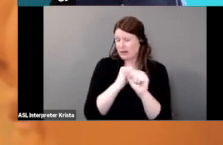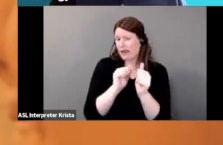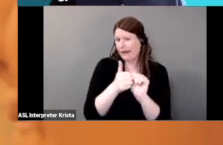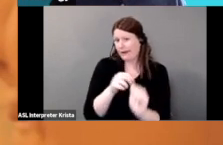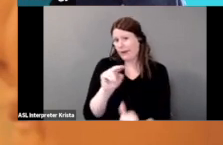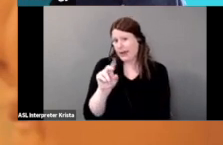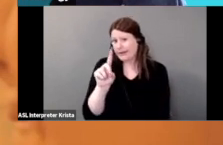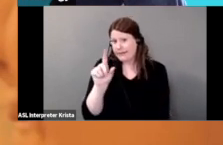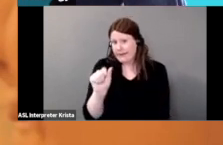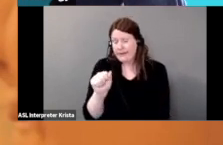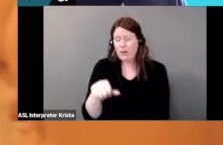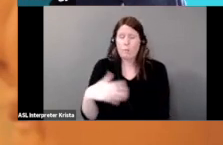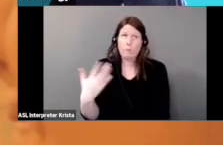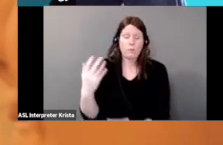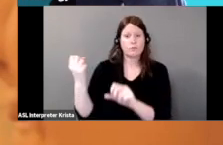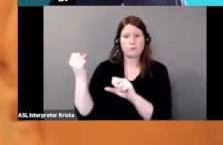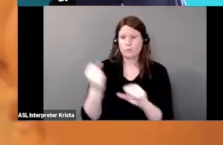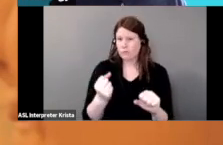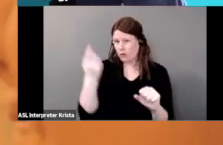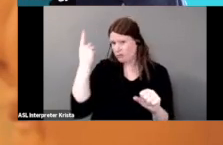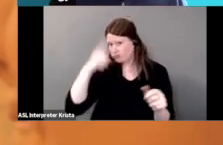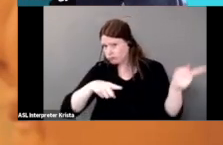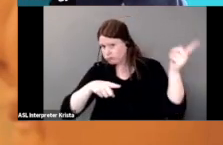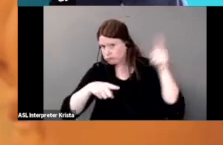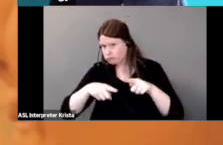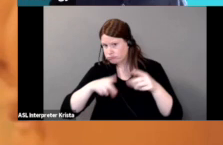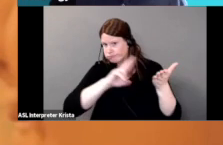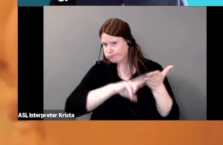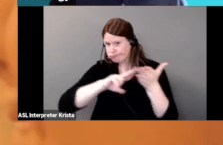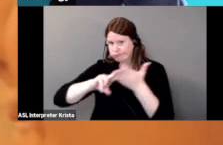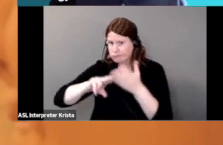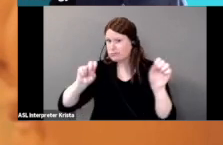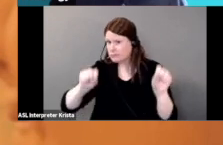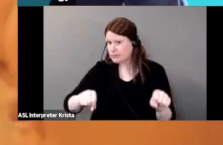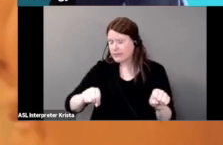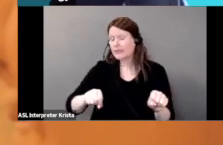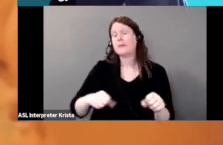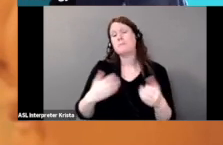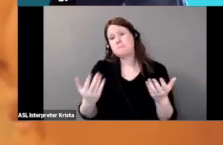or strong agreements. It likely would not be patentable.